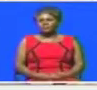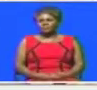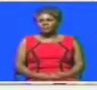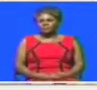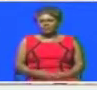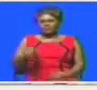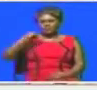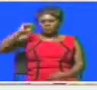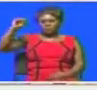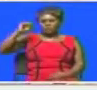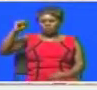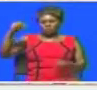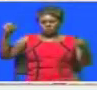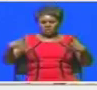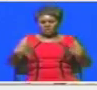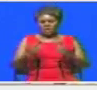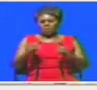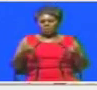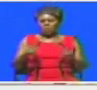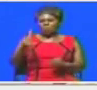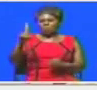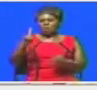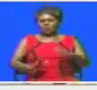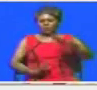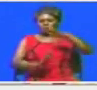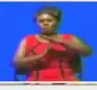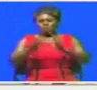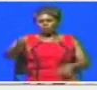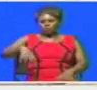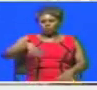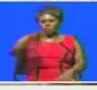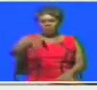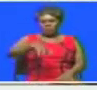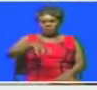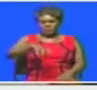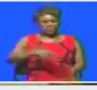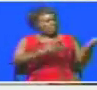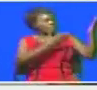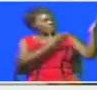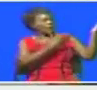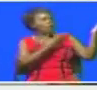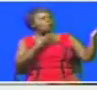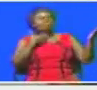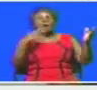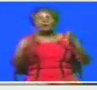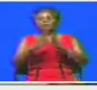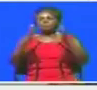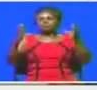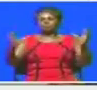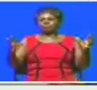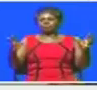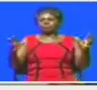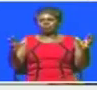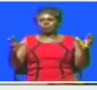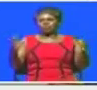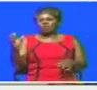Despite the political uncertainty in the country, one of Kenya's top retail chains of supermarkets, Naivas, is eyeing to grow its footprint as the battle